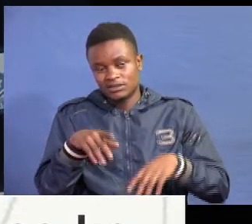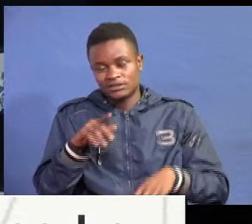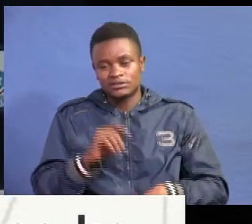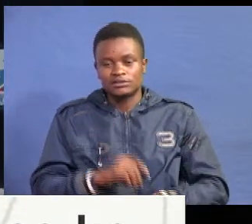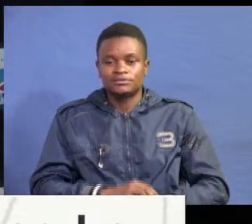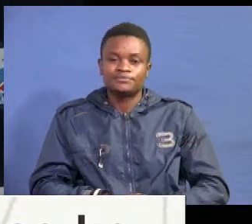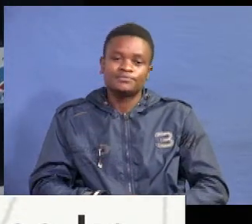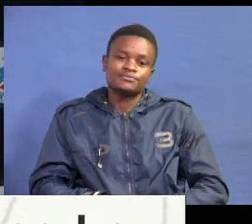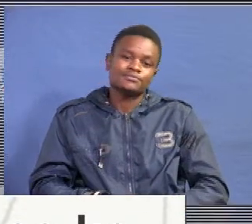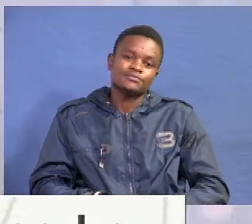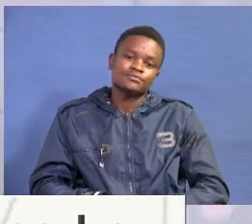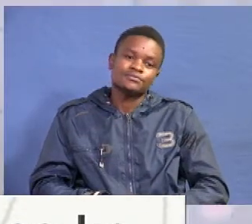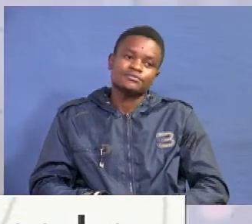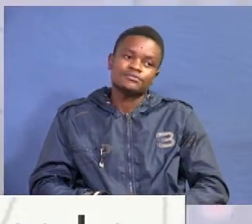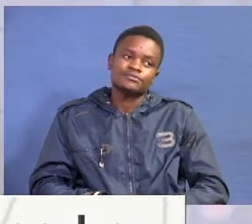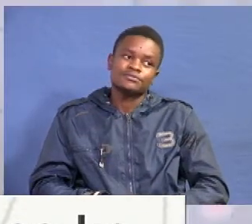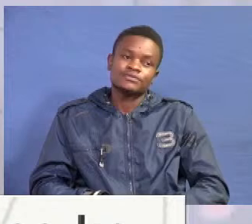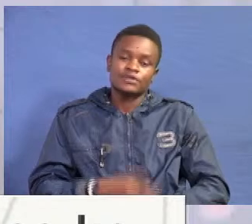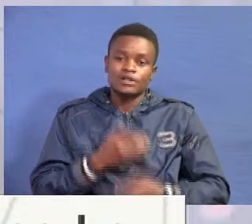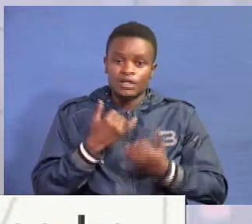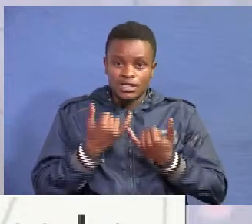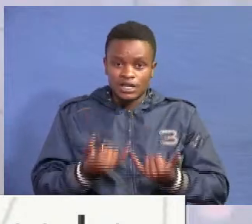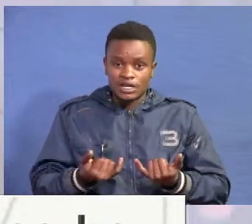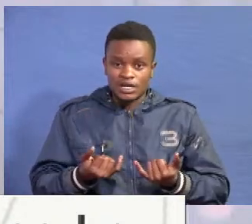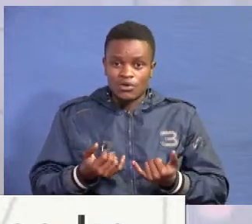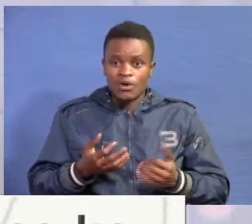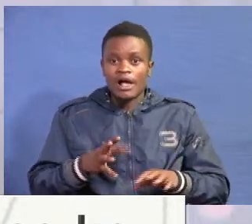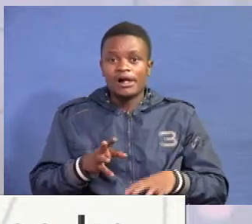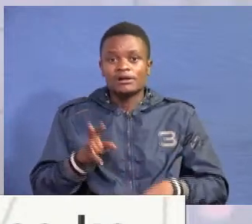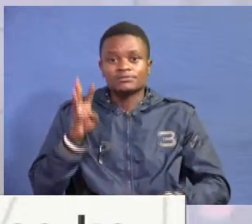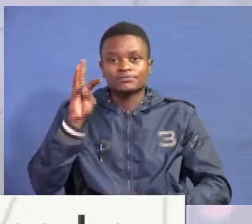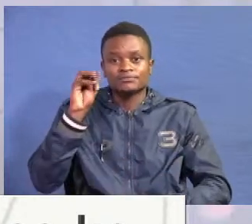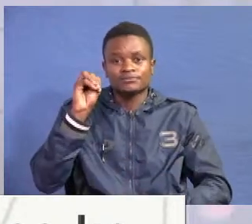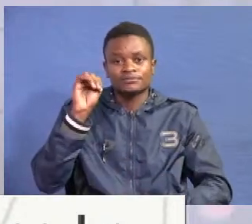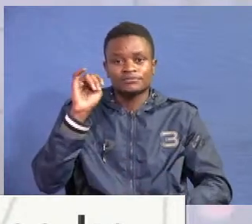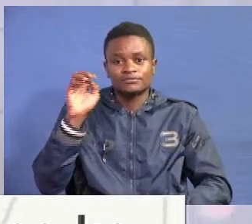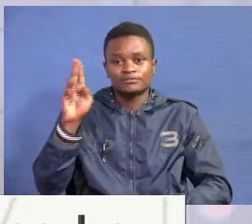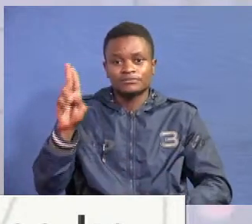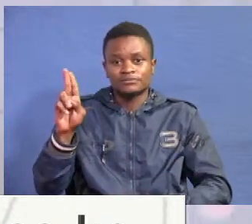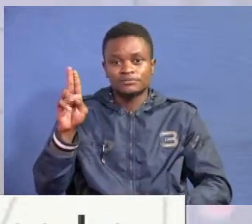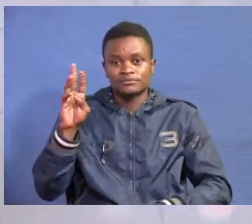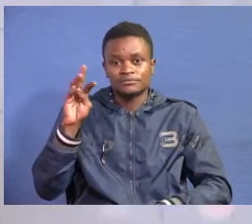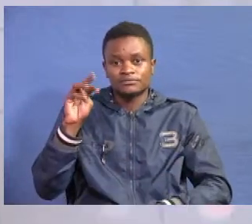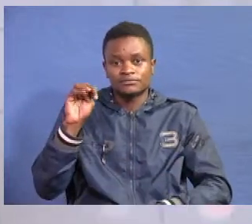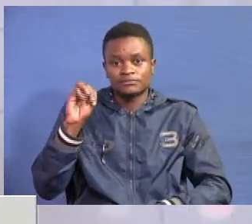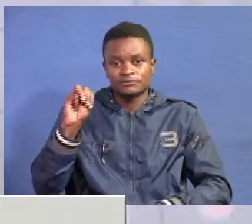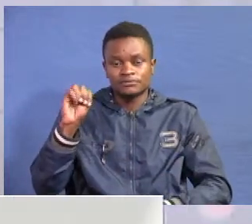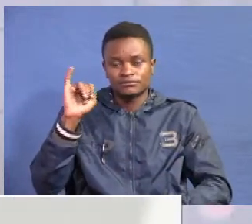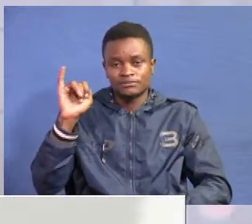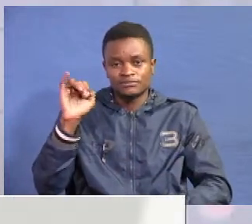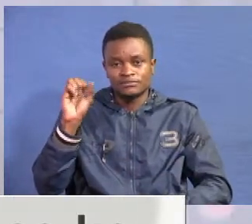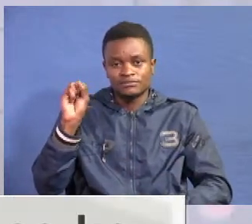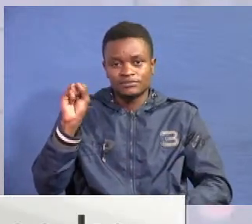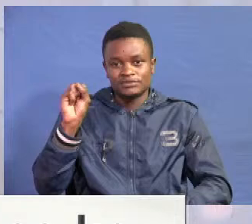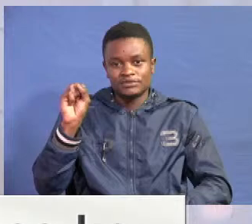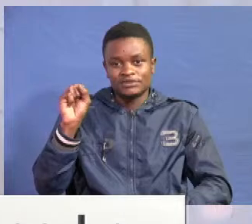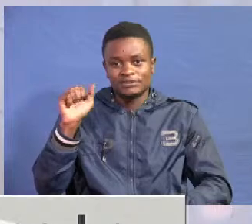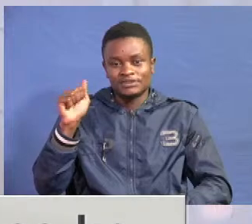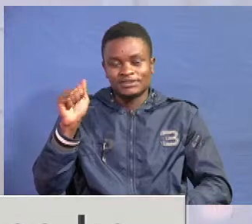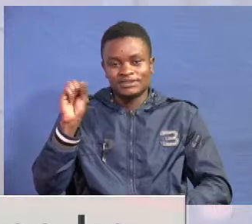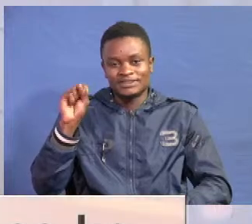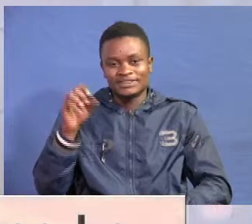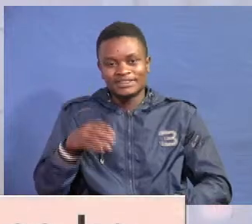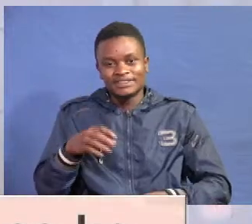KUTV. Now, Mumias East Member of Parliament Peter Salasia has taken his presidential campaign